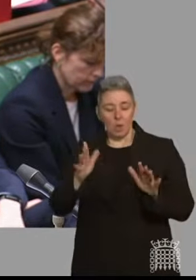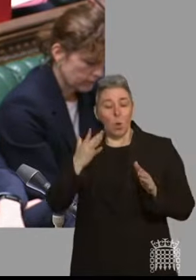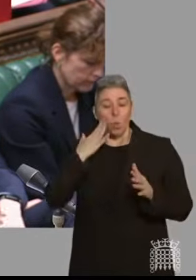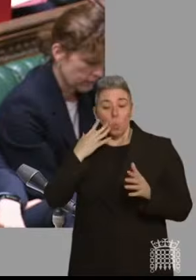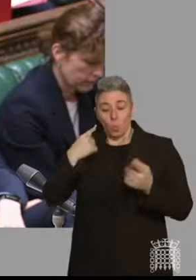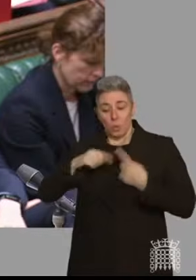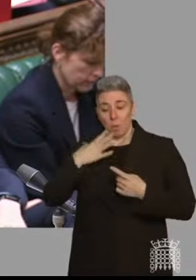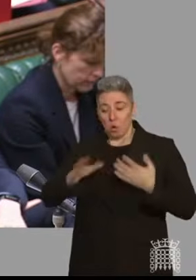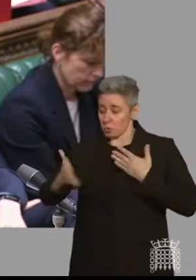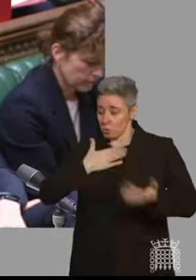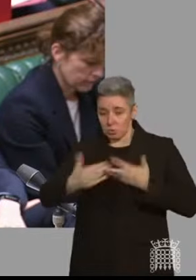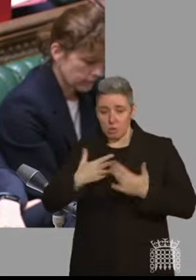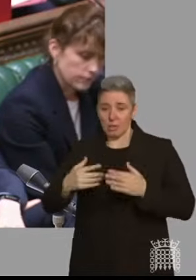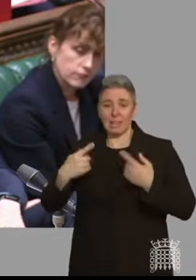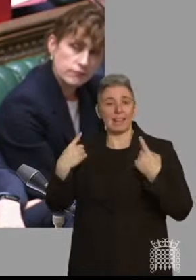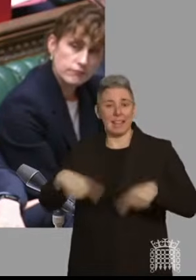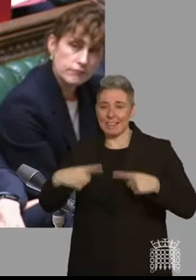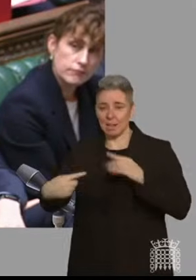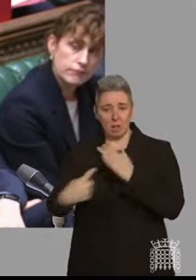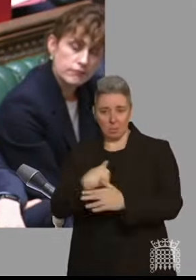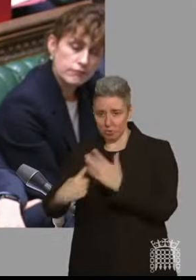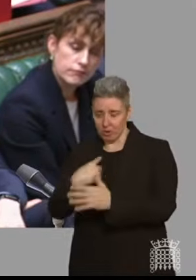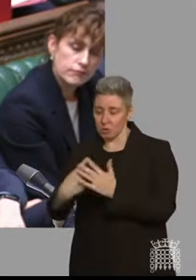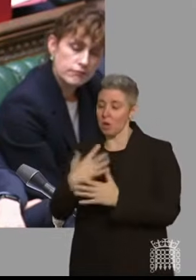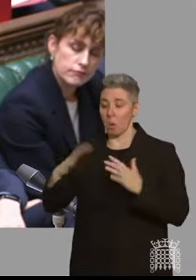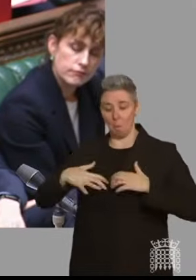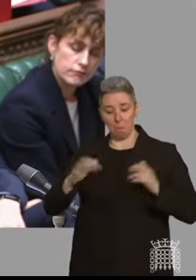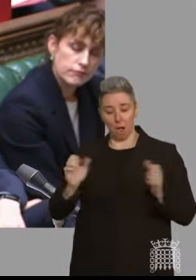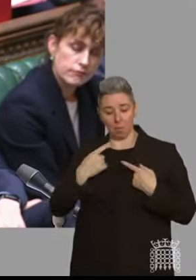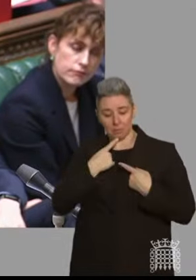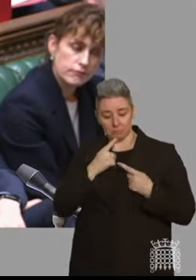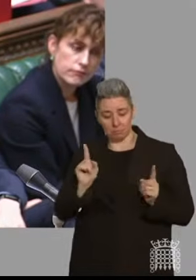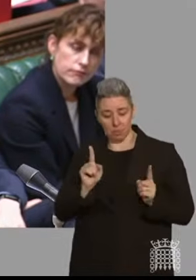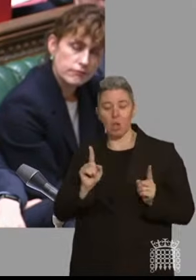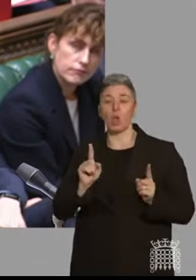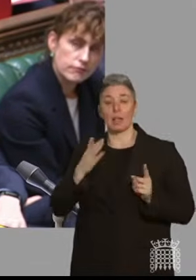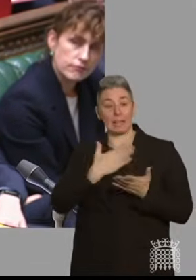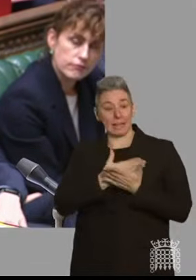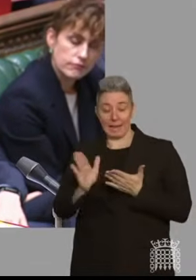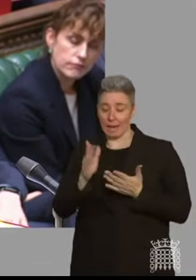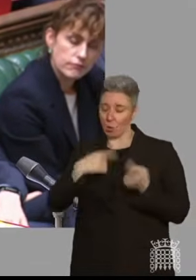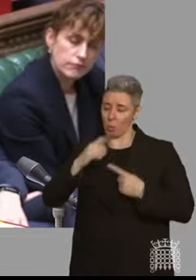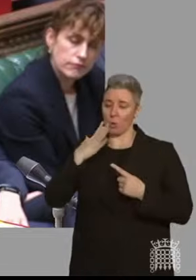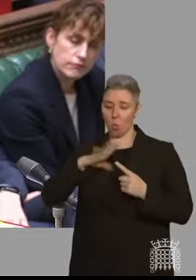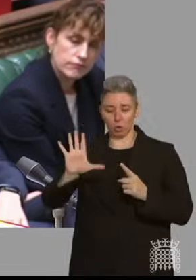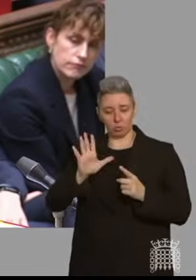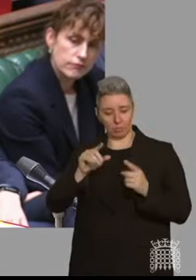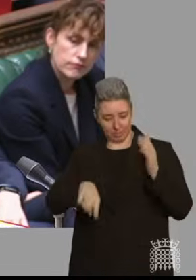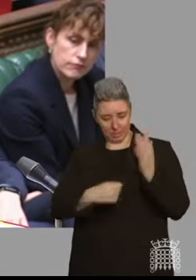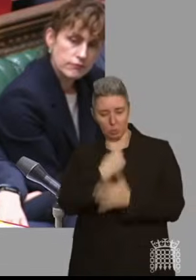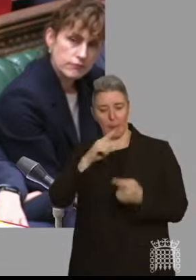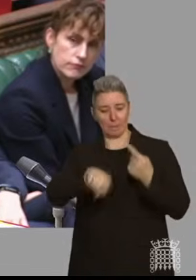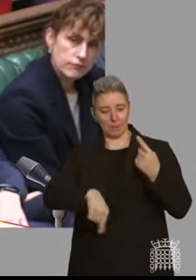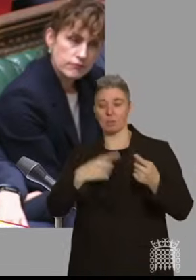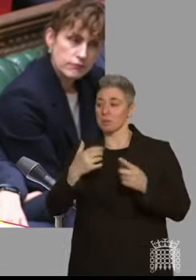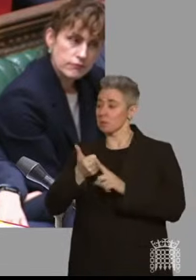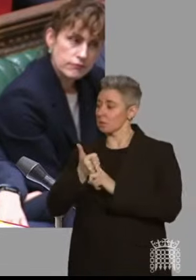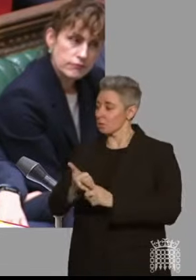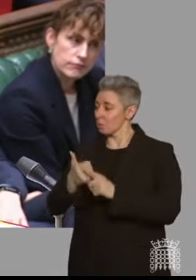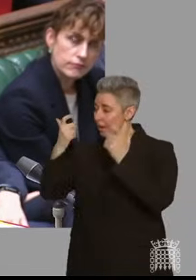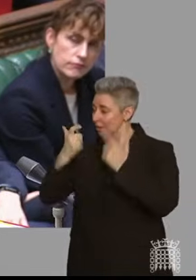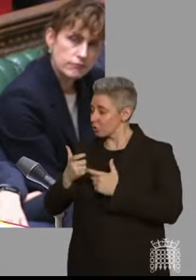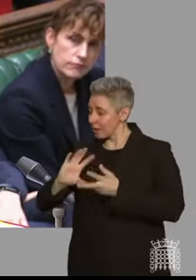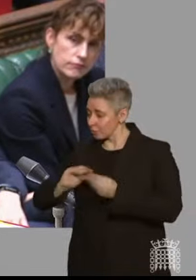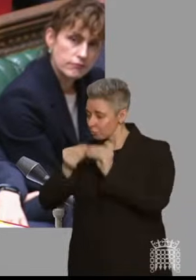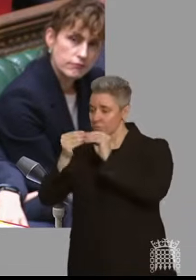happen, supports that with legislation, and that we believe we are acting in accordance with all our international obligations, I've been very clear